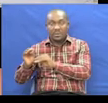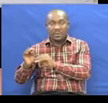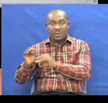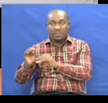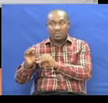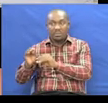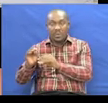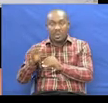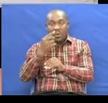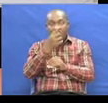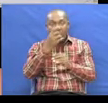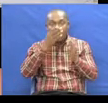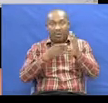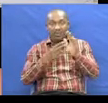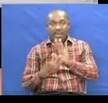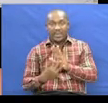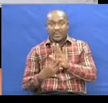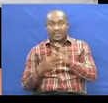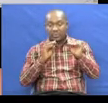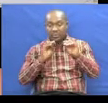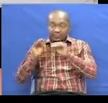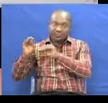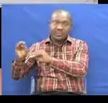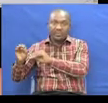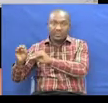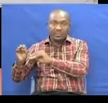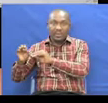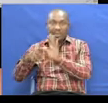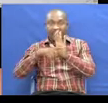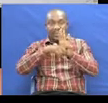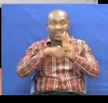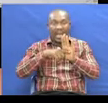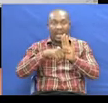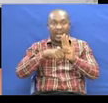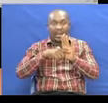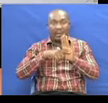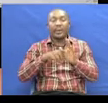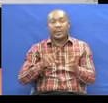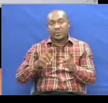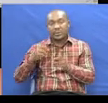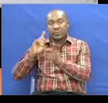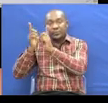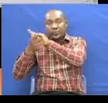is minus, so it's going to be added there. So it will be